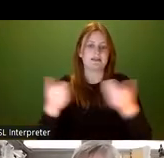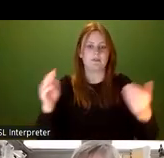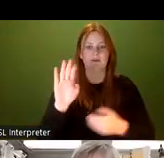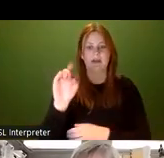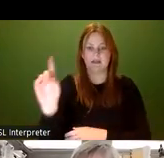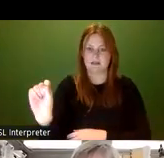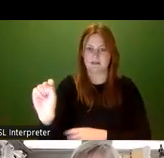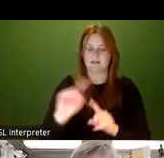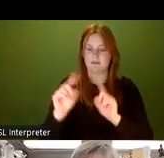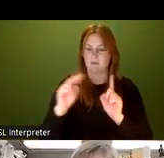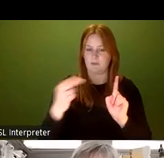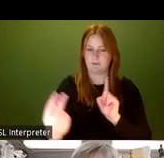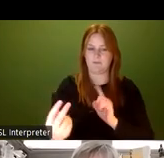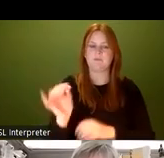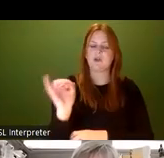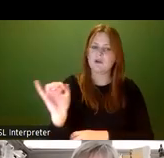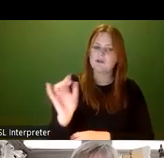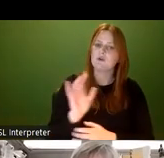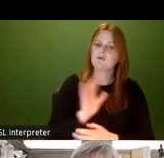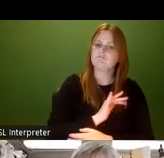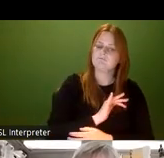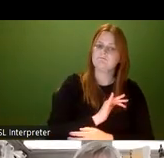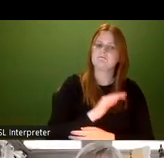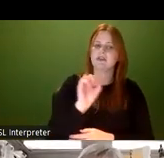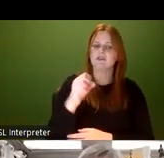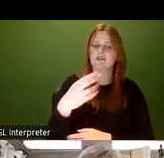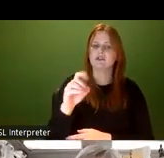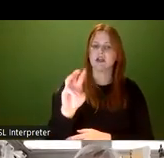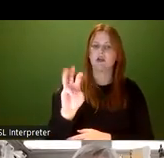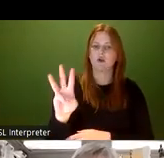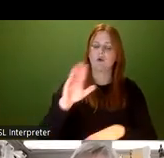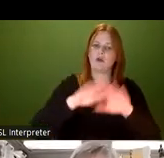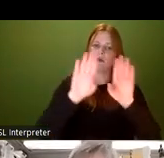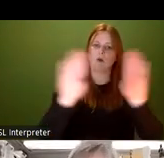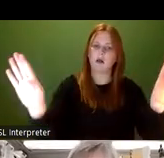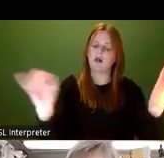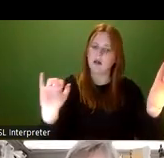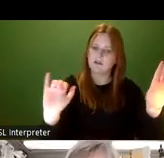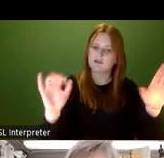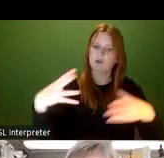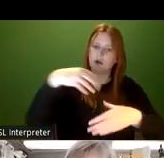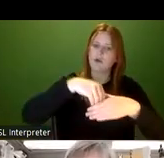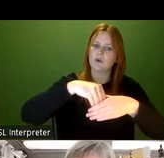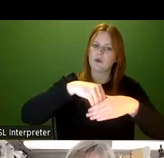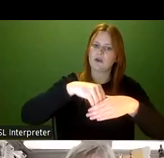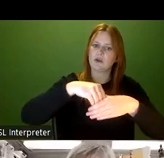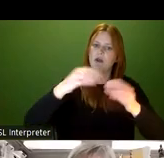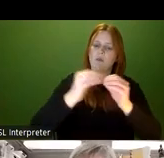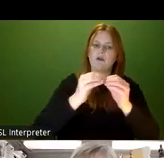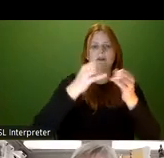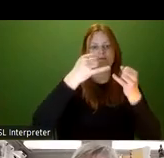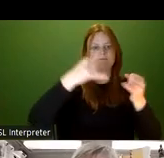the shadows on the walls, of course, become important as a branching dendritic kind of